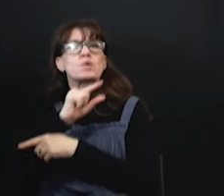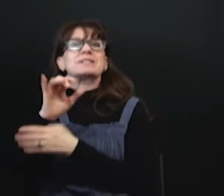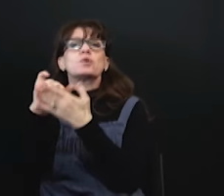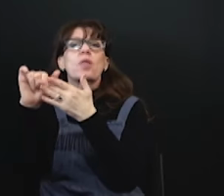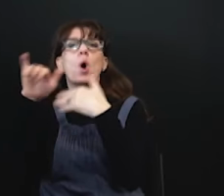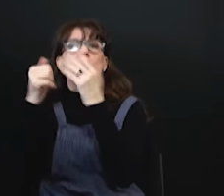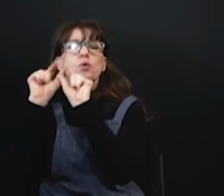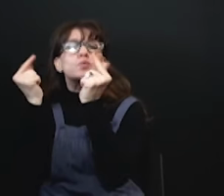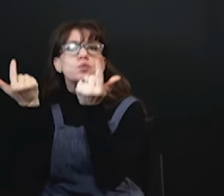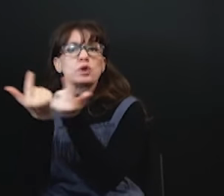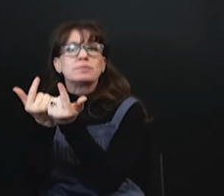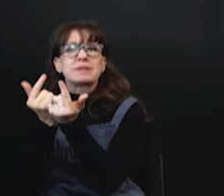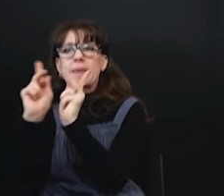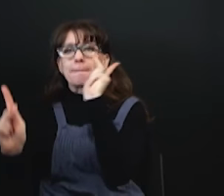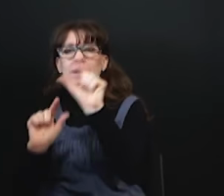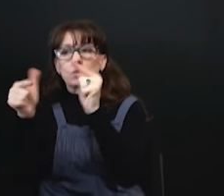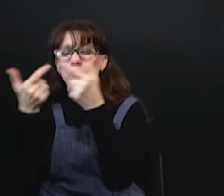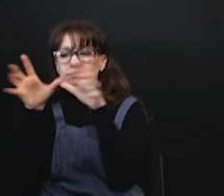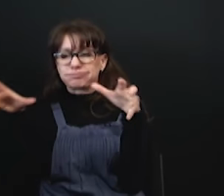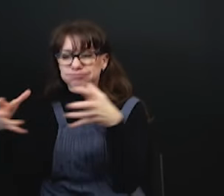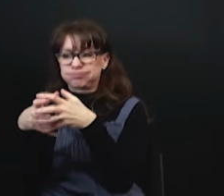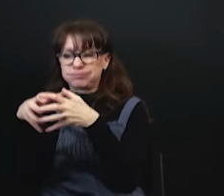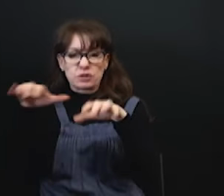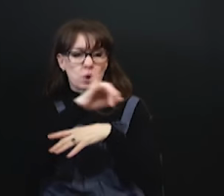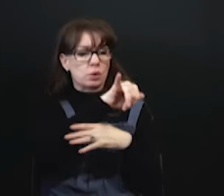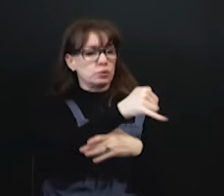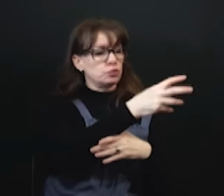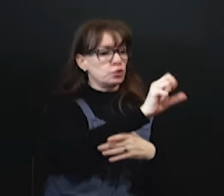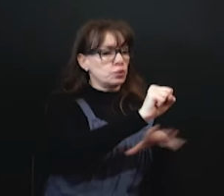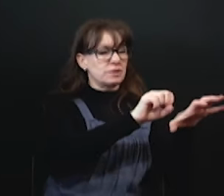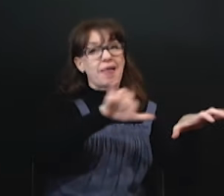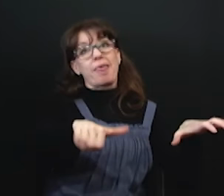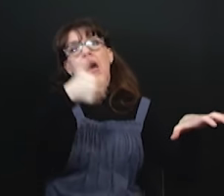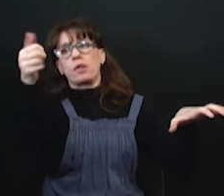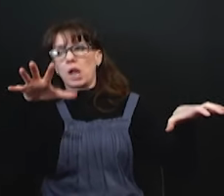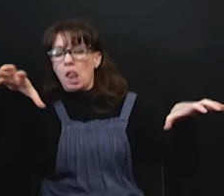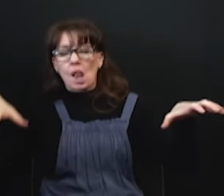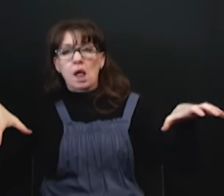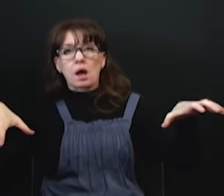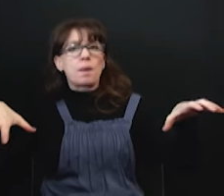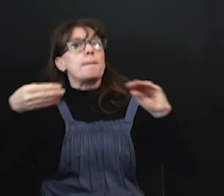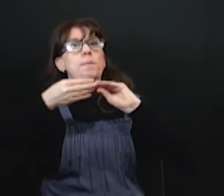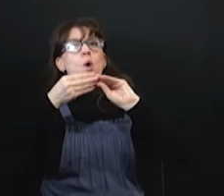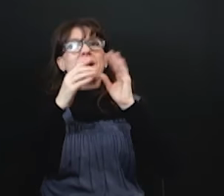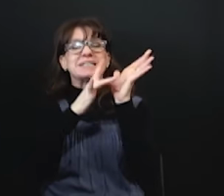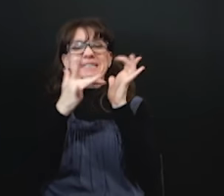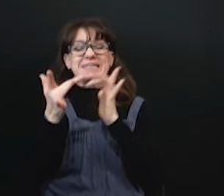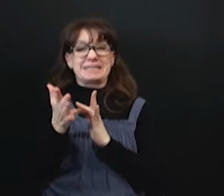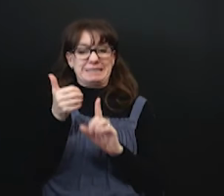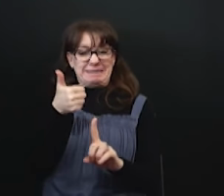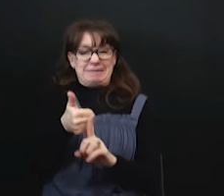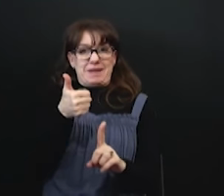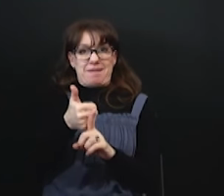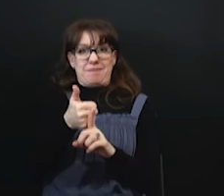talking about all the people groups, put in those two categories. The question centered much more around Jesus' supposed